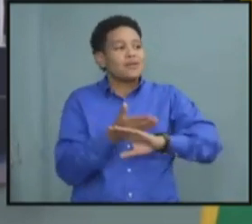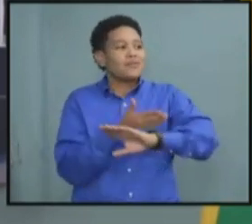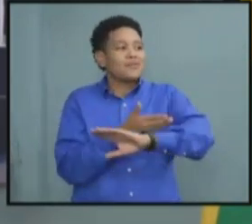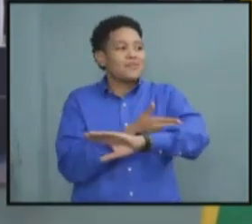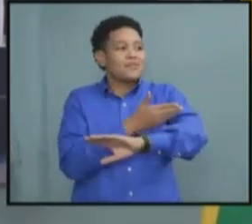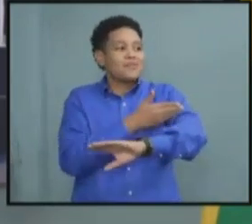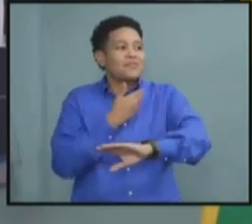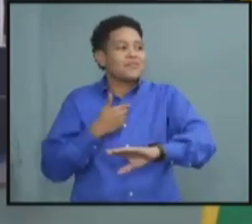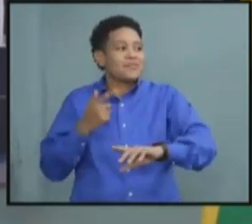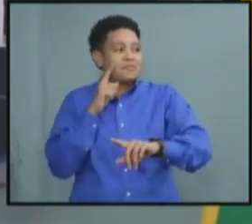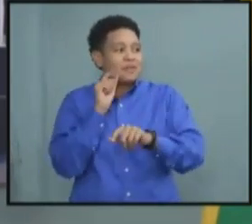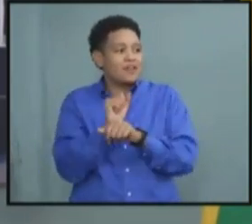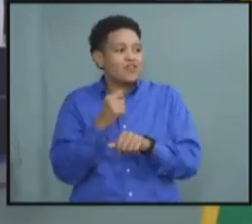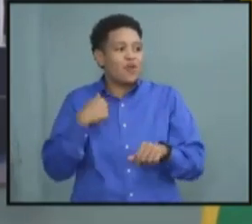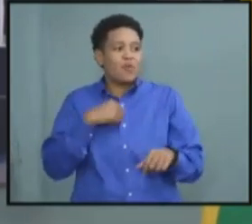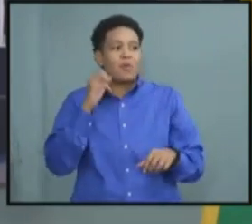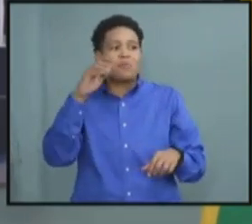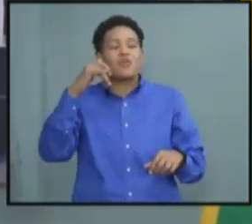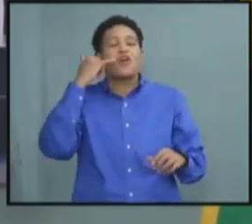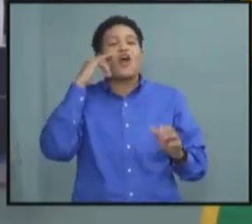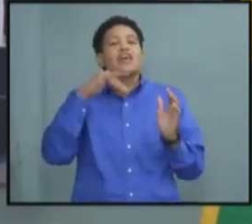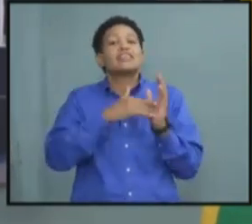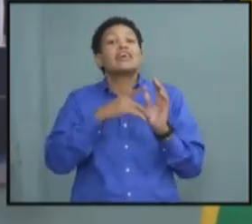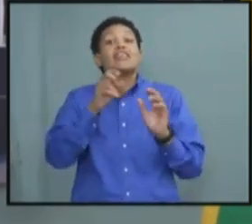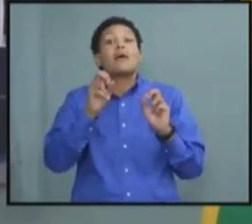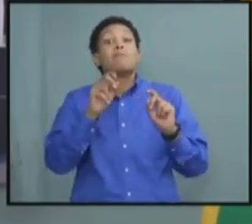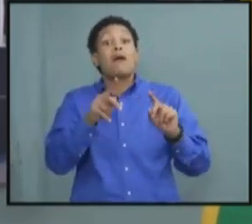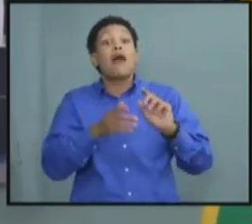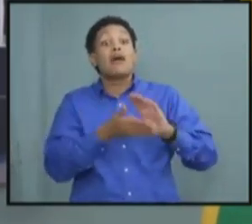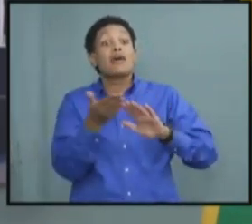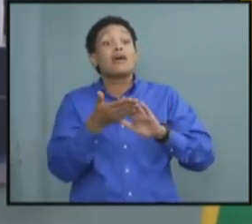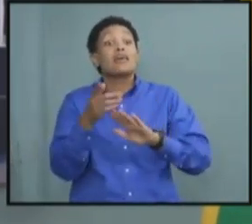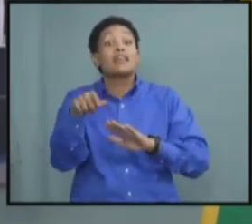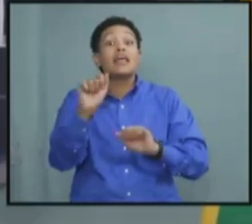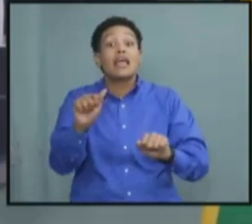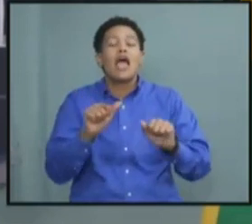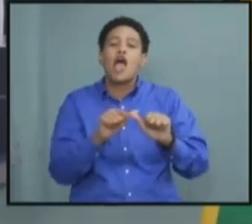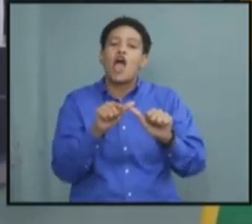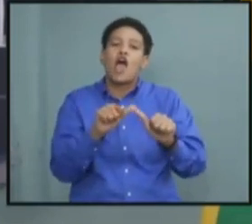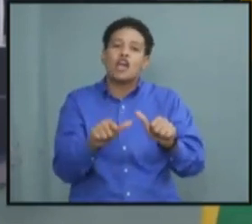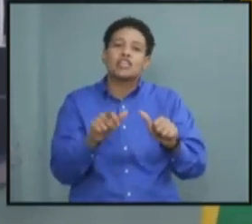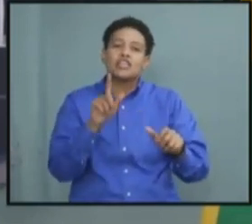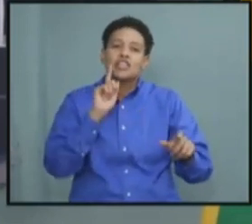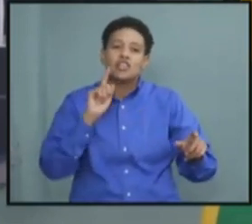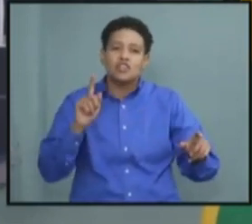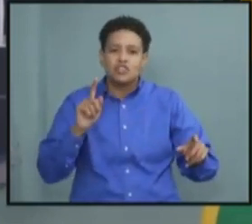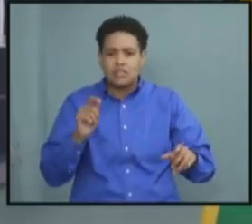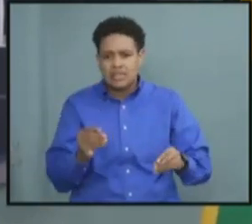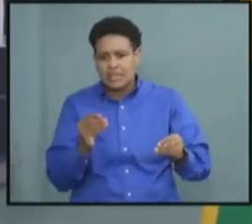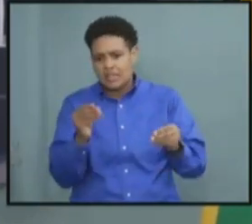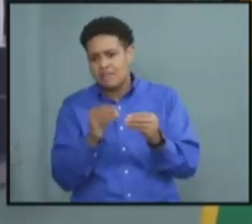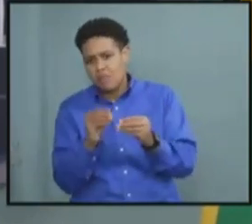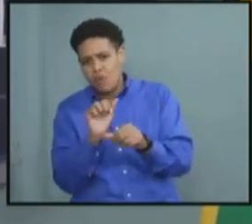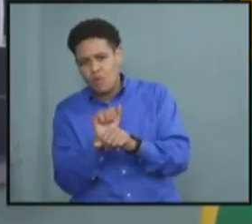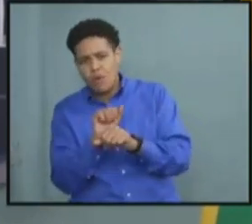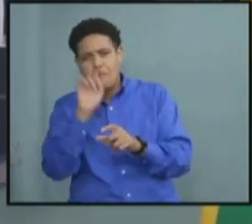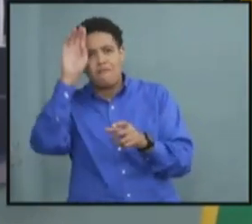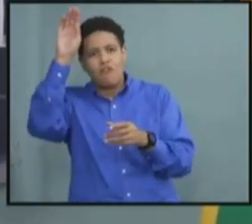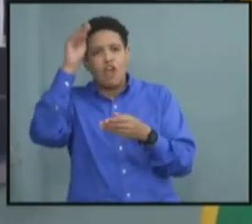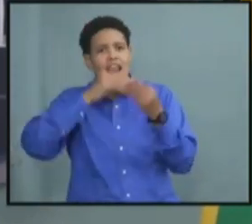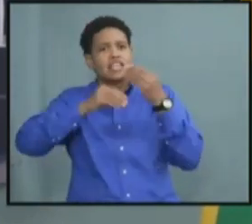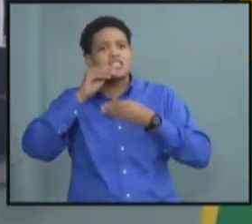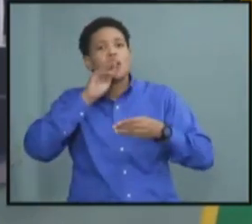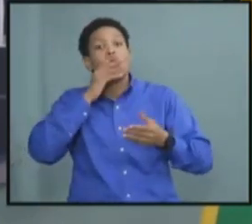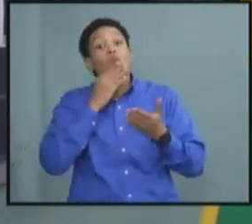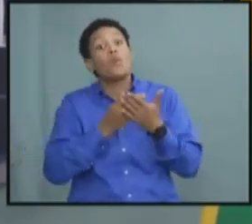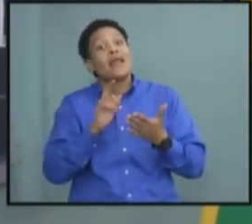that we put the BPO sector back on the footing that they can continue to create the employment and the foreign exchange well needed